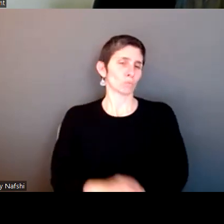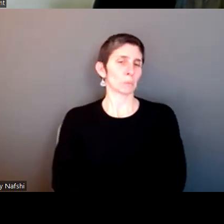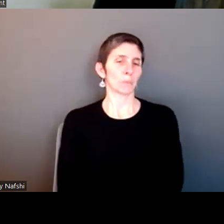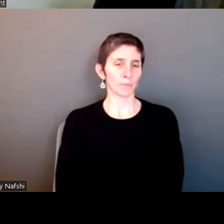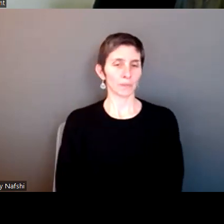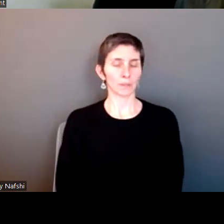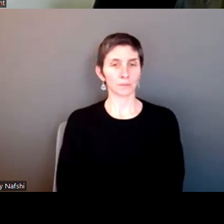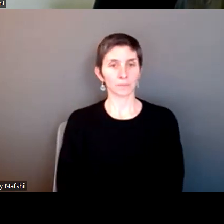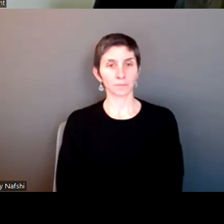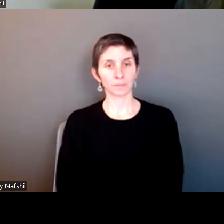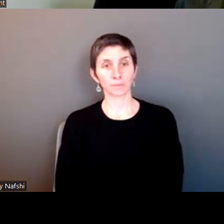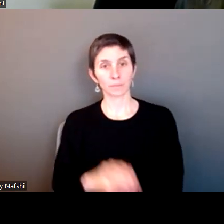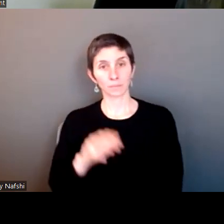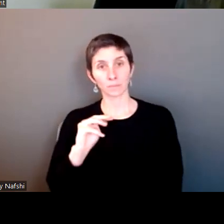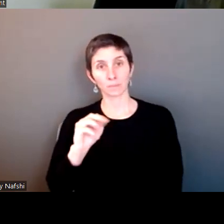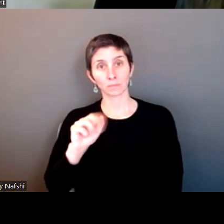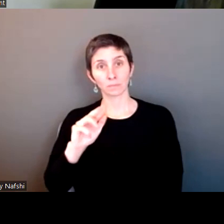Anyone else from the group?